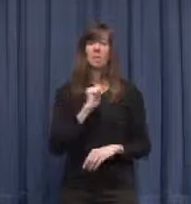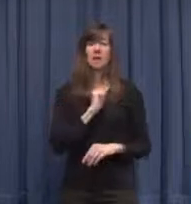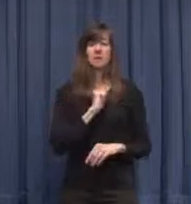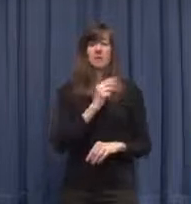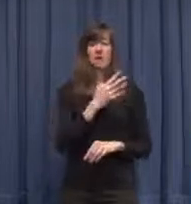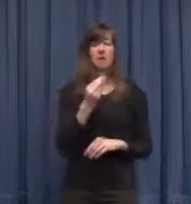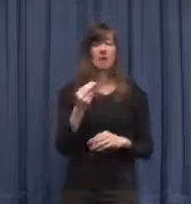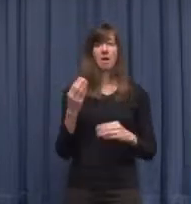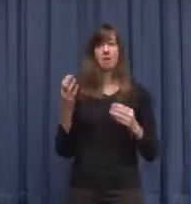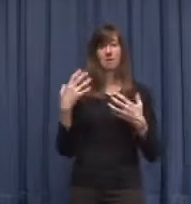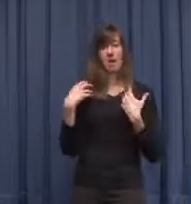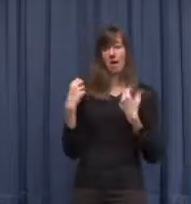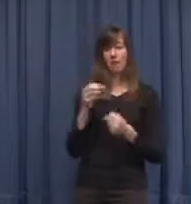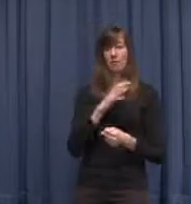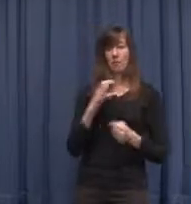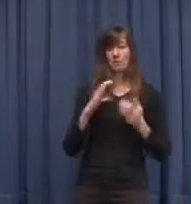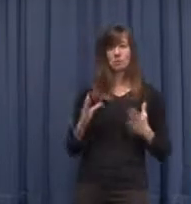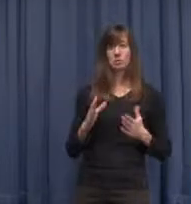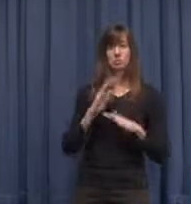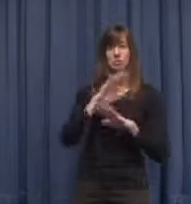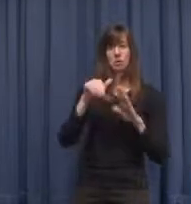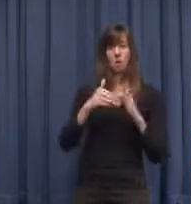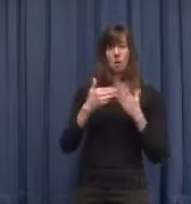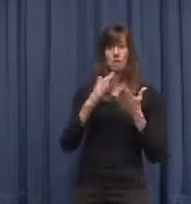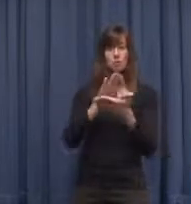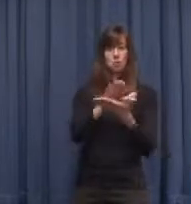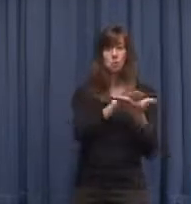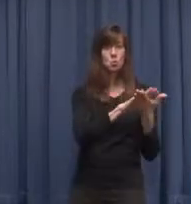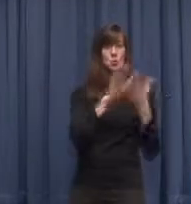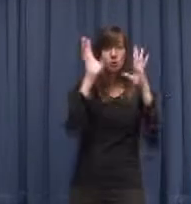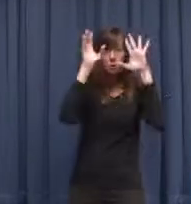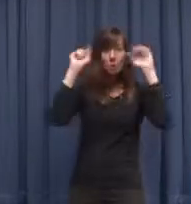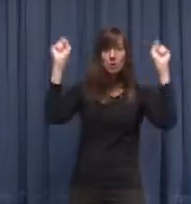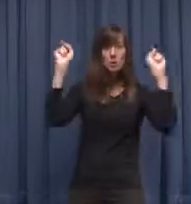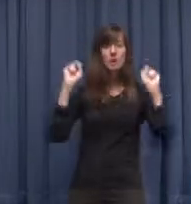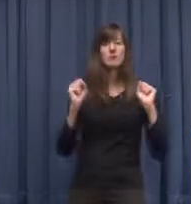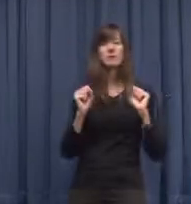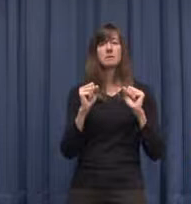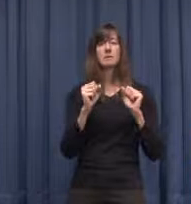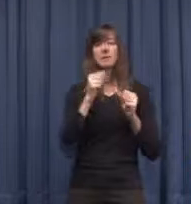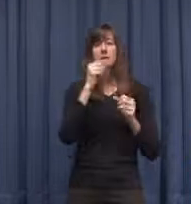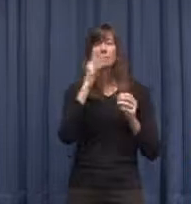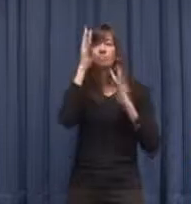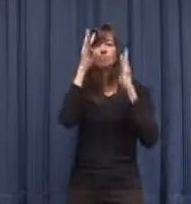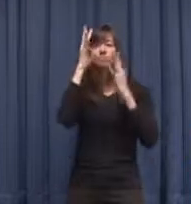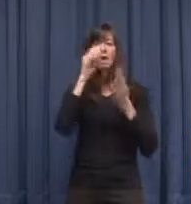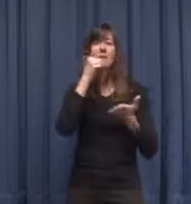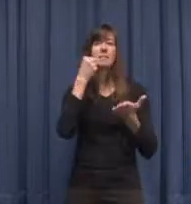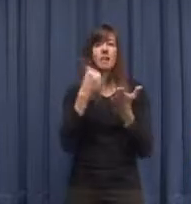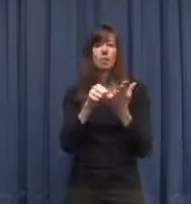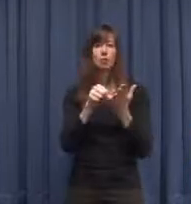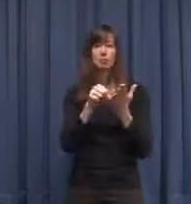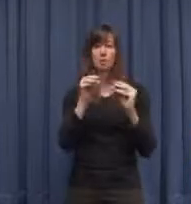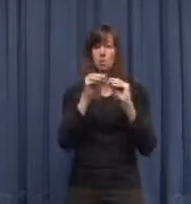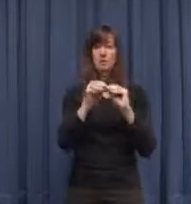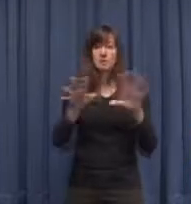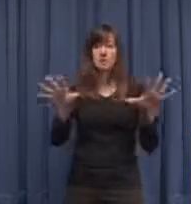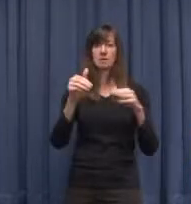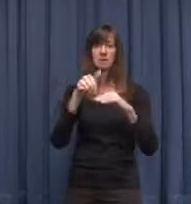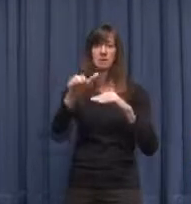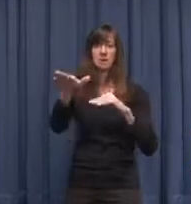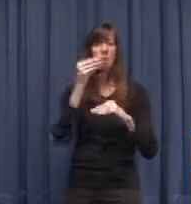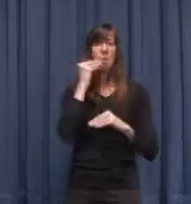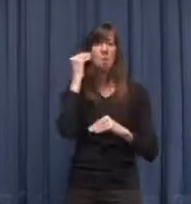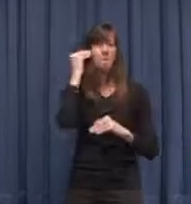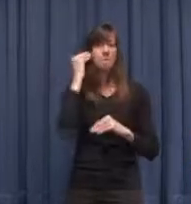and all the school superintendents actually sent a letter to all the parents this week saying we want to do everything we can to safely